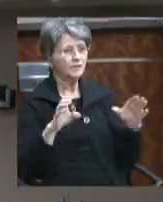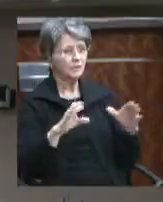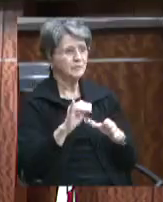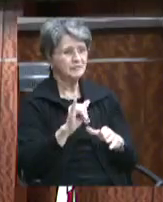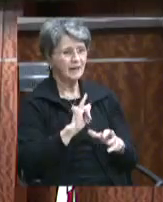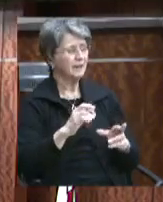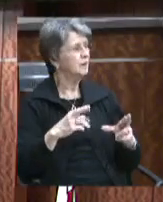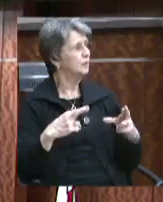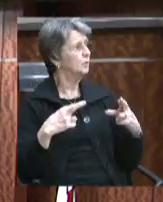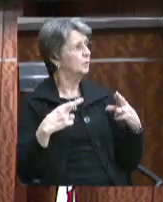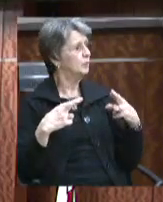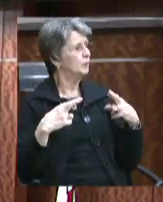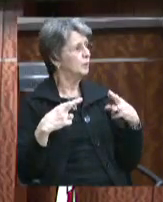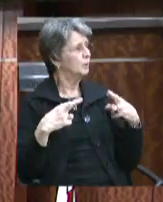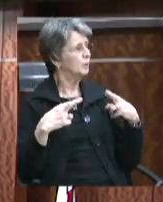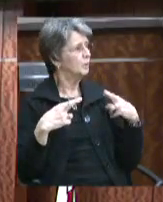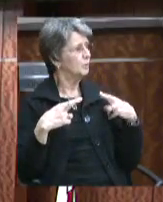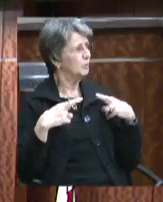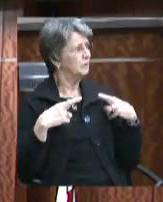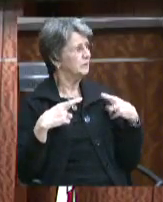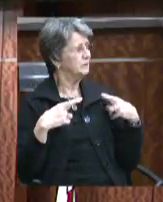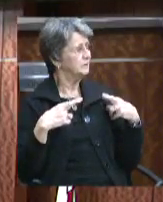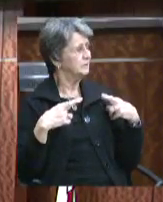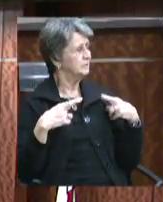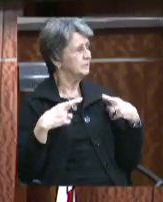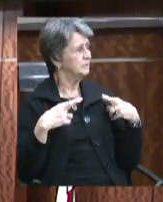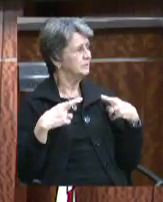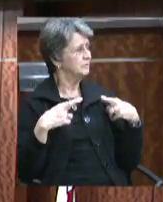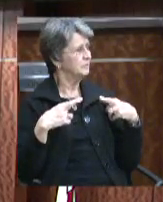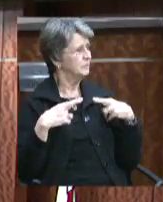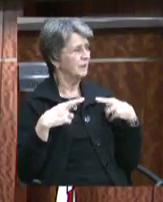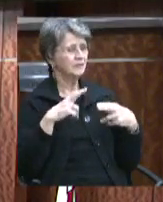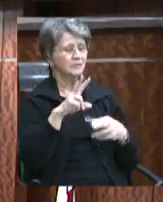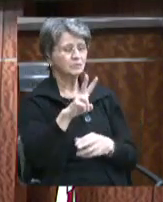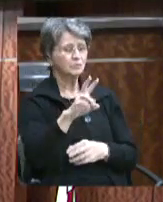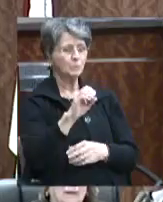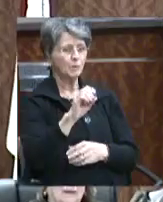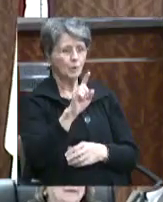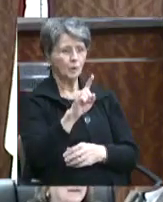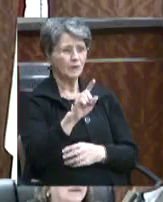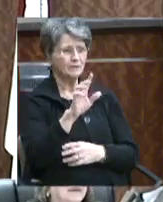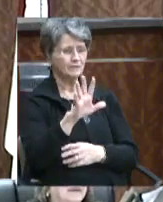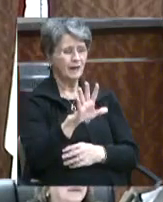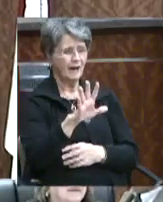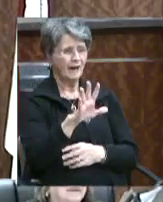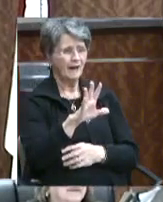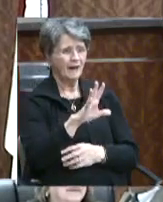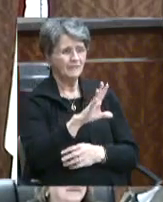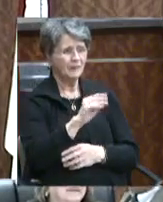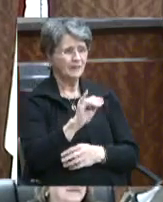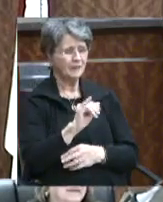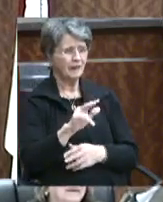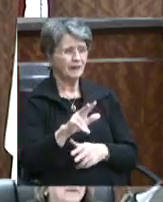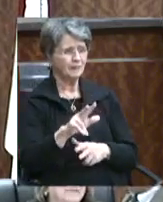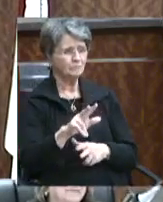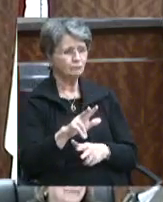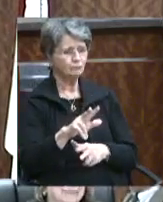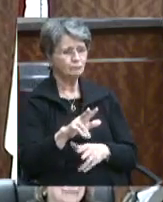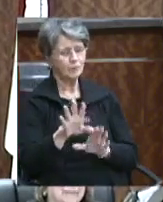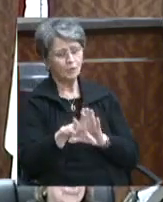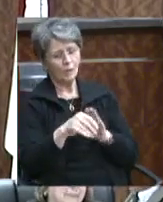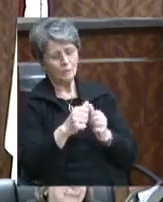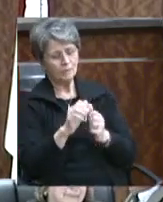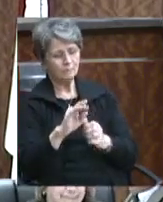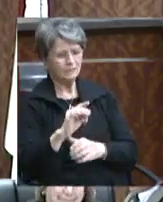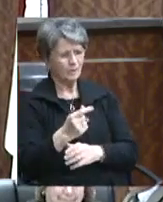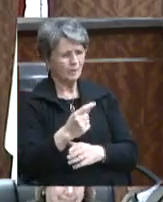retired at the end of December in 2015. And I walked my dog around and I just started